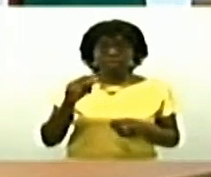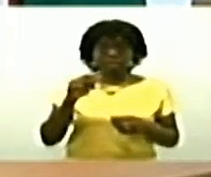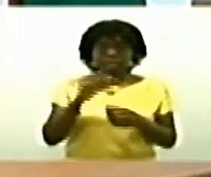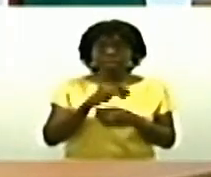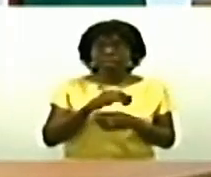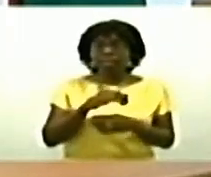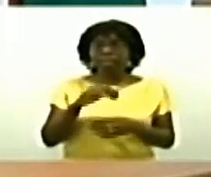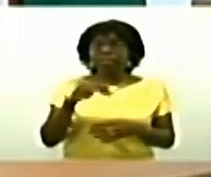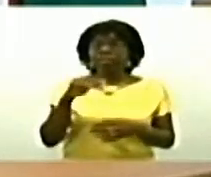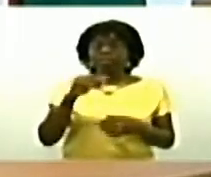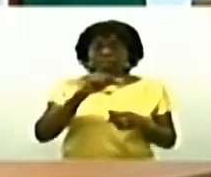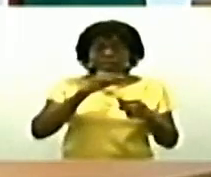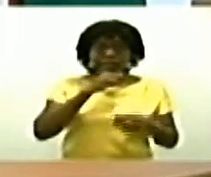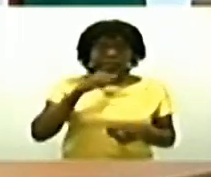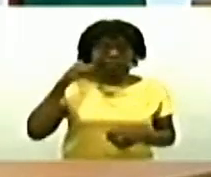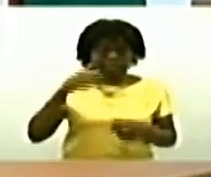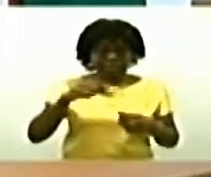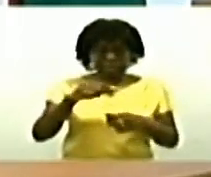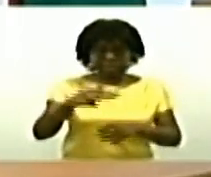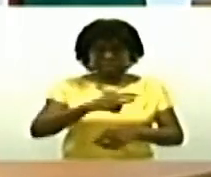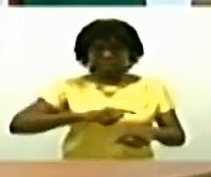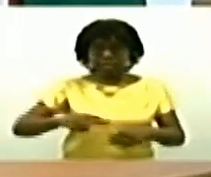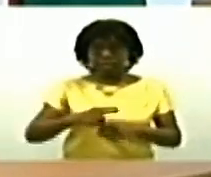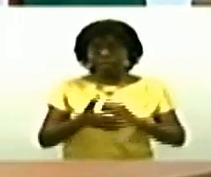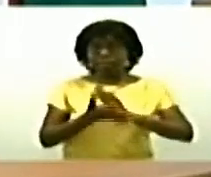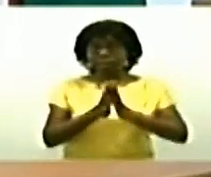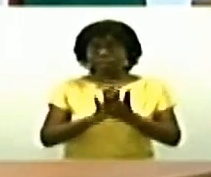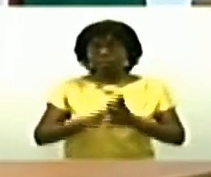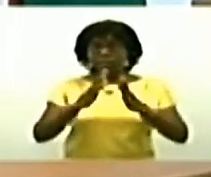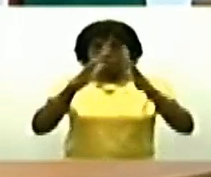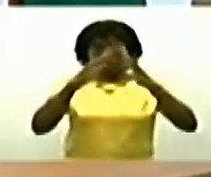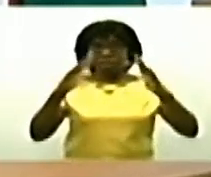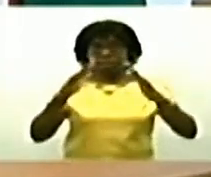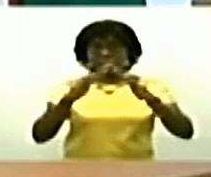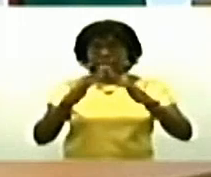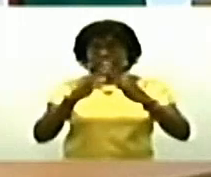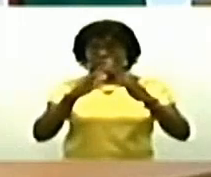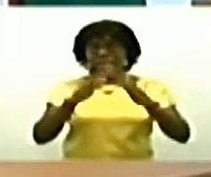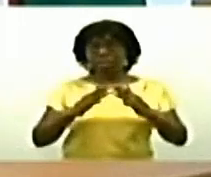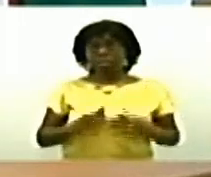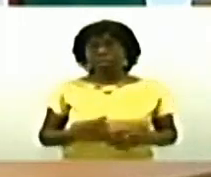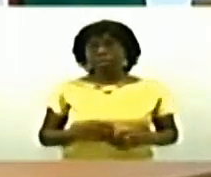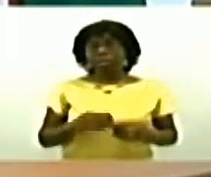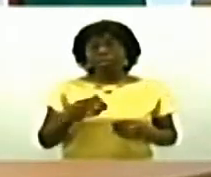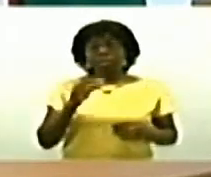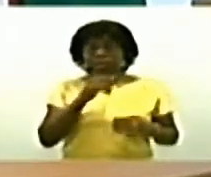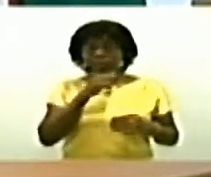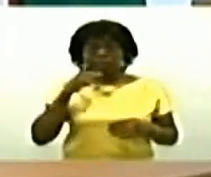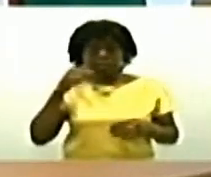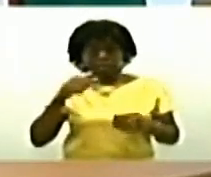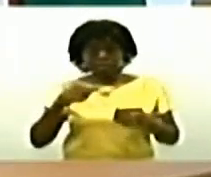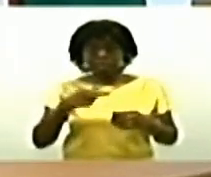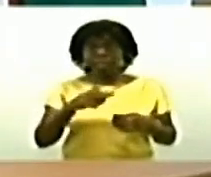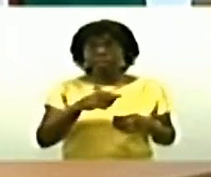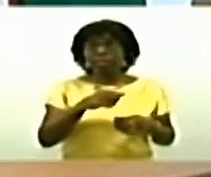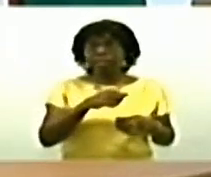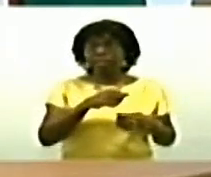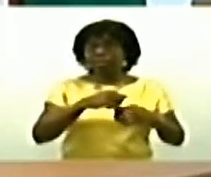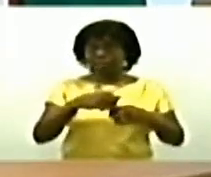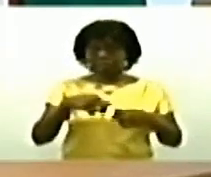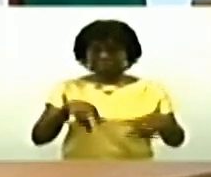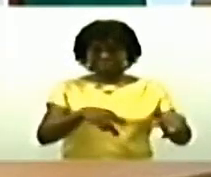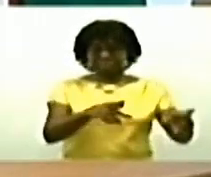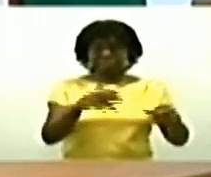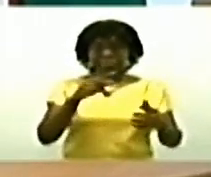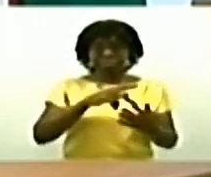agricultural land now becomes housing, because this is what has happened in the Farm Road program. This is what has happened. All